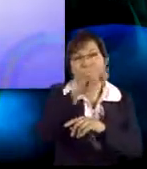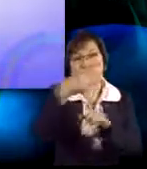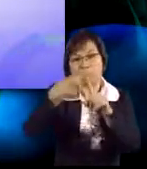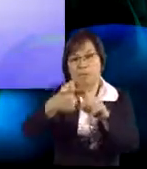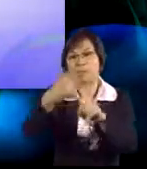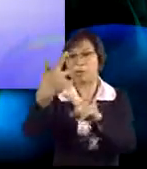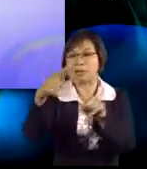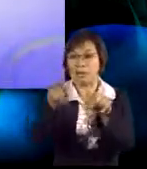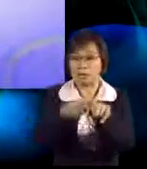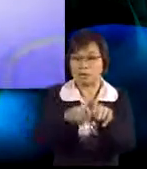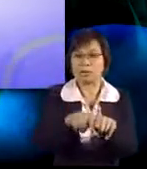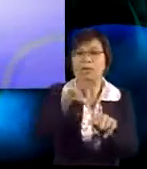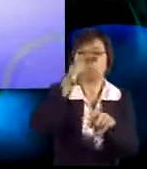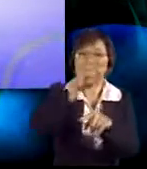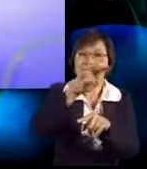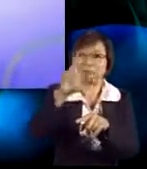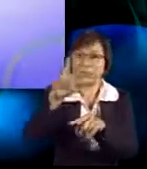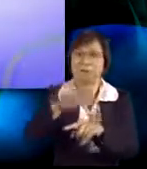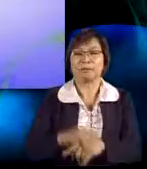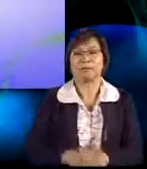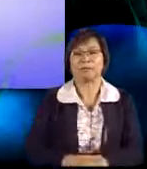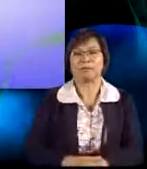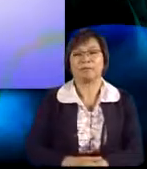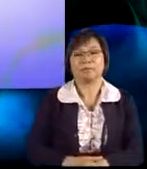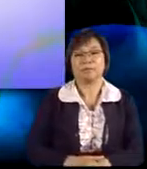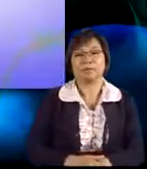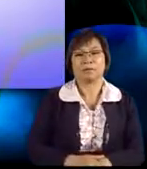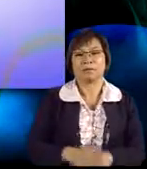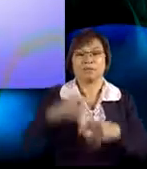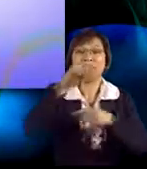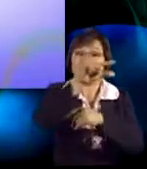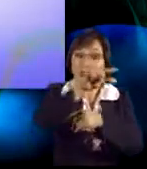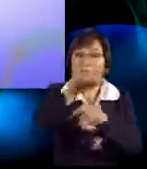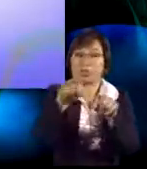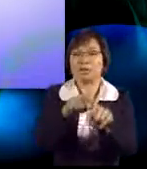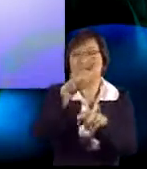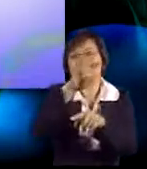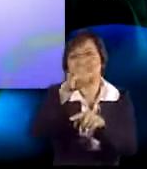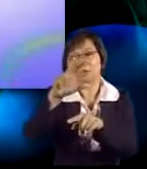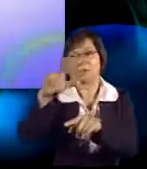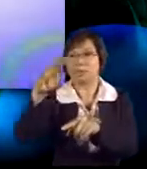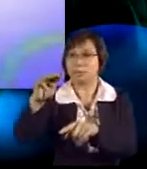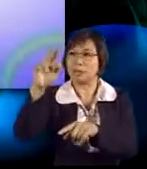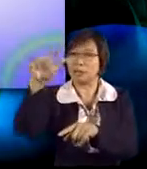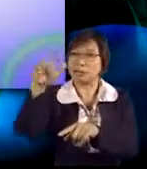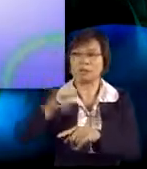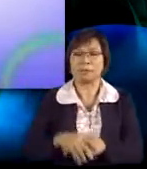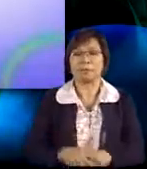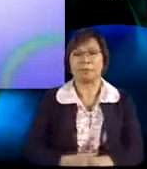multiplied by 3 equals to 63. The volume of cuboid G is equal to 63 meter cubic.